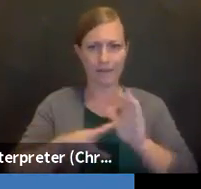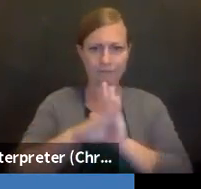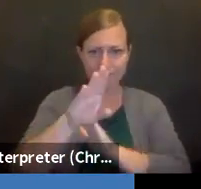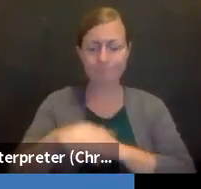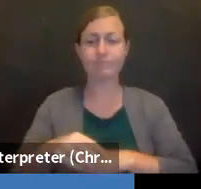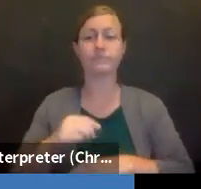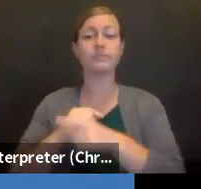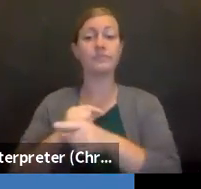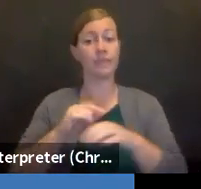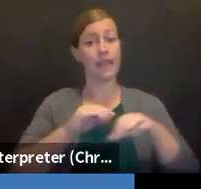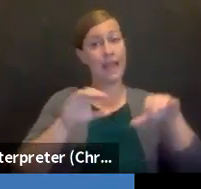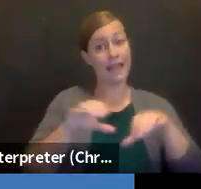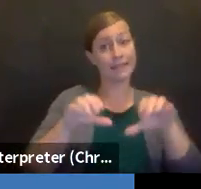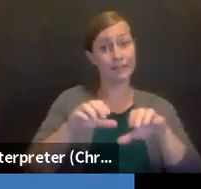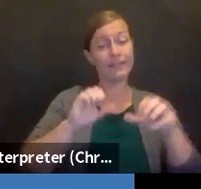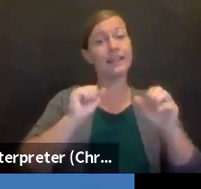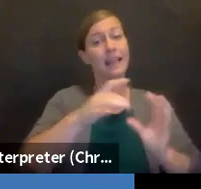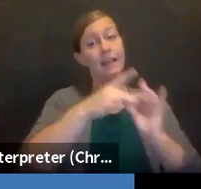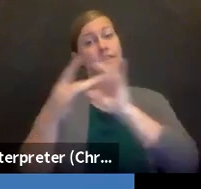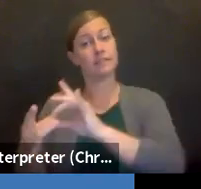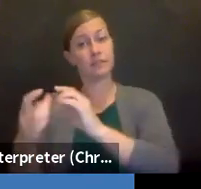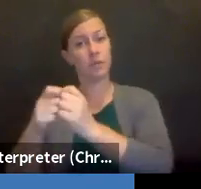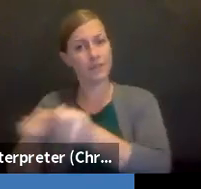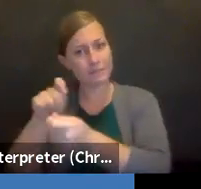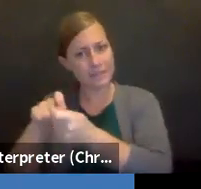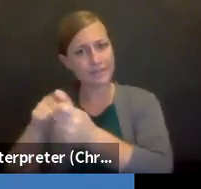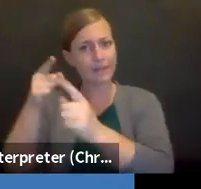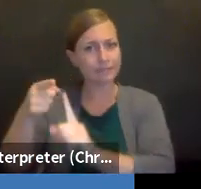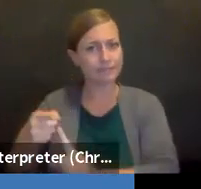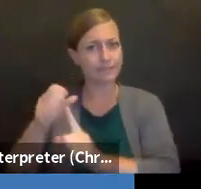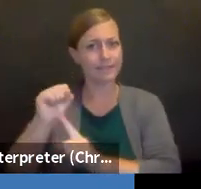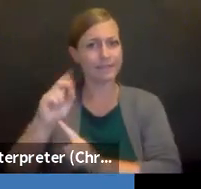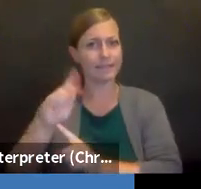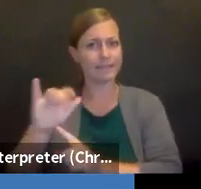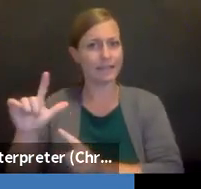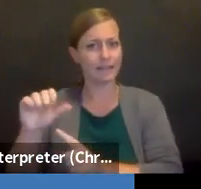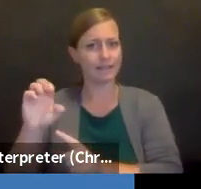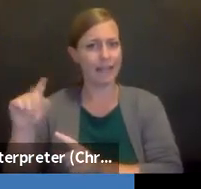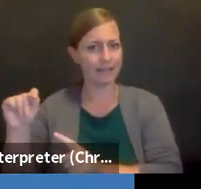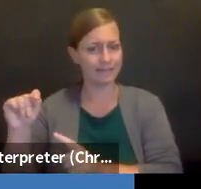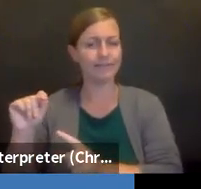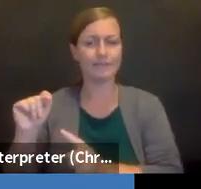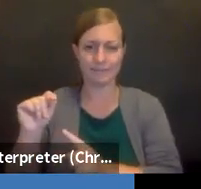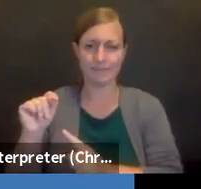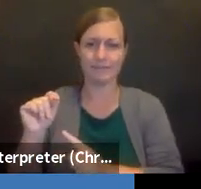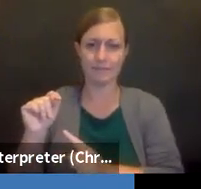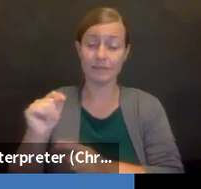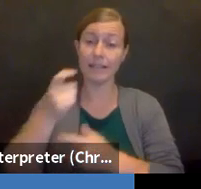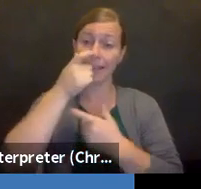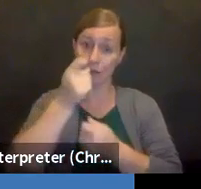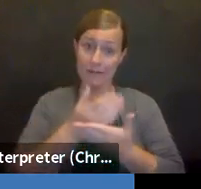the activities can be associated to different skill sets. The interesting thing is with